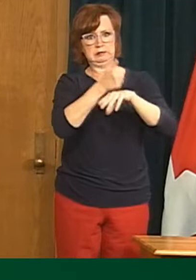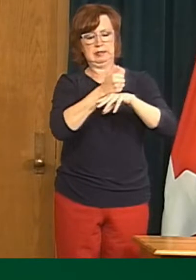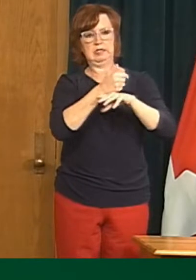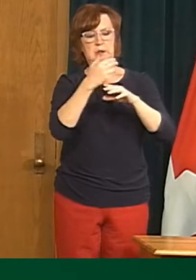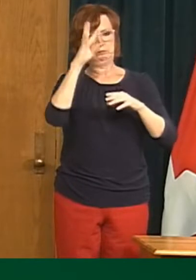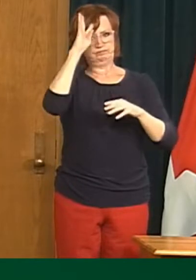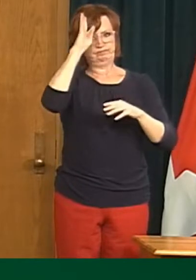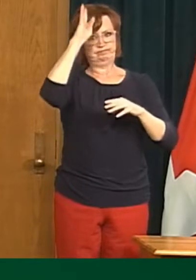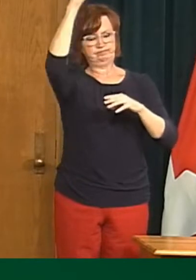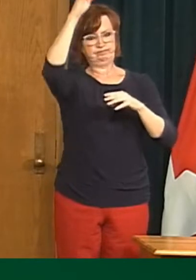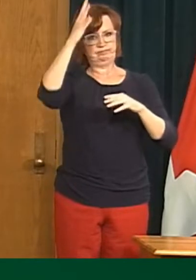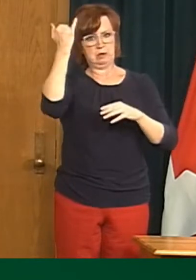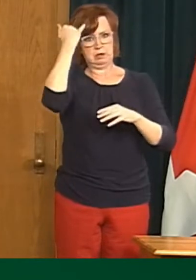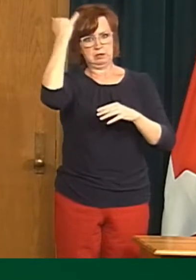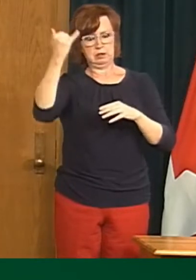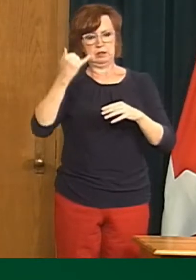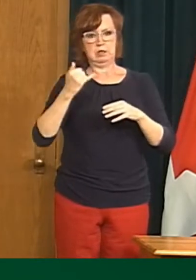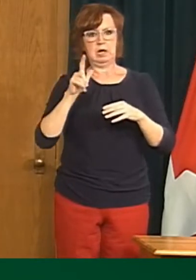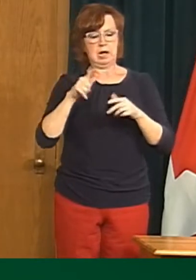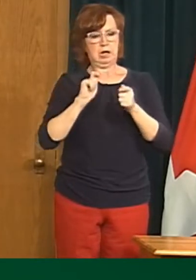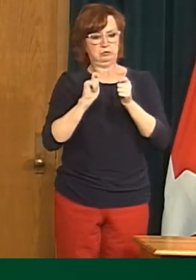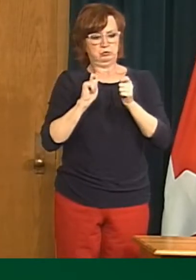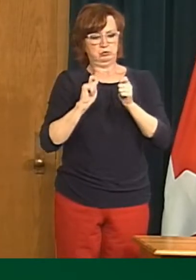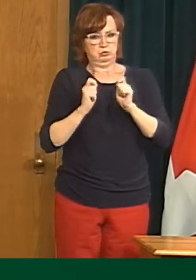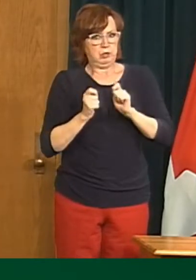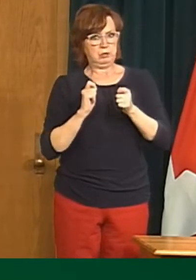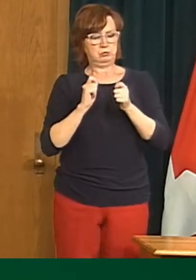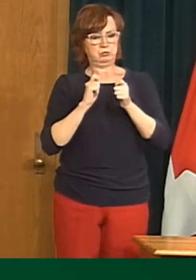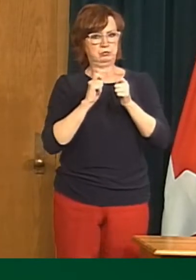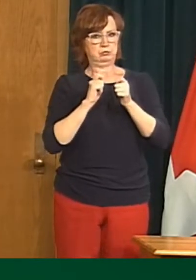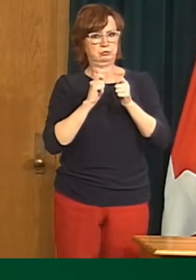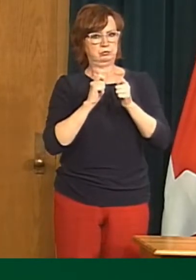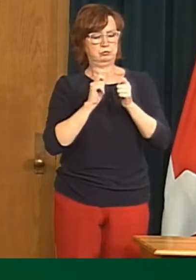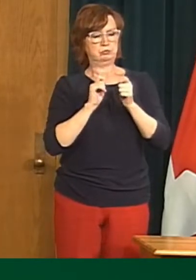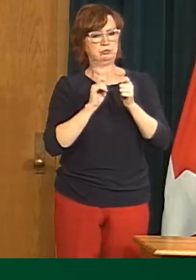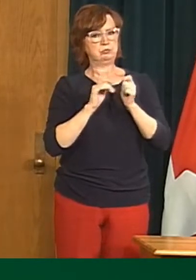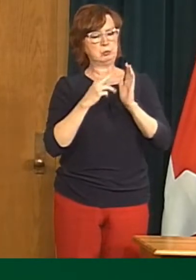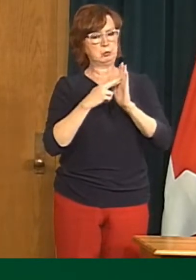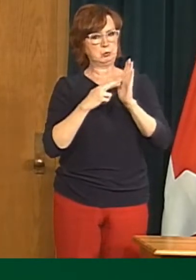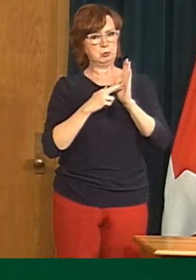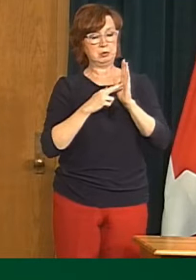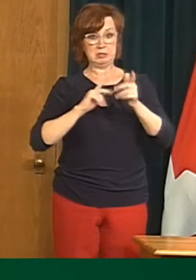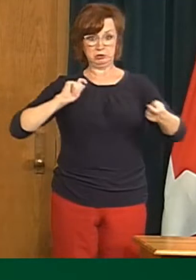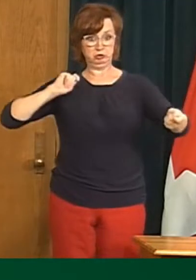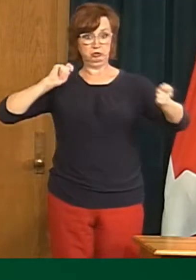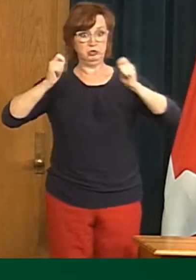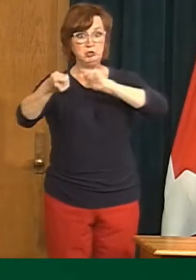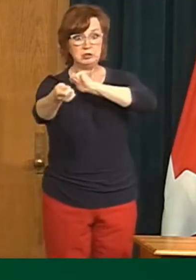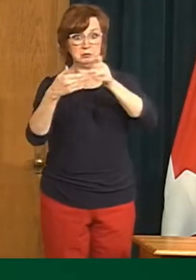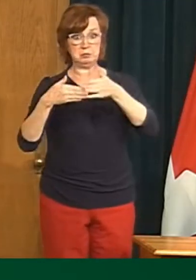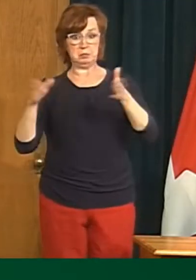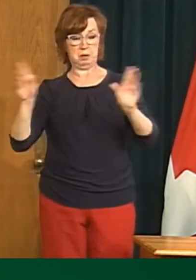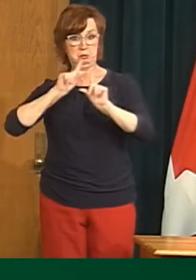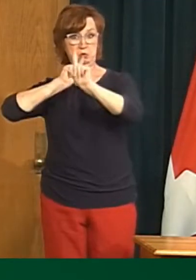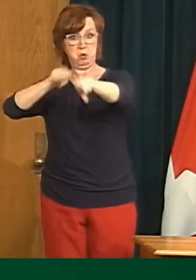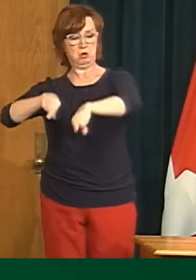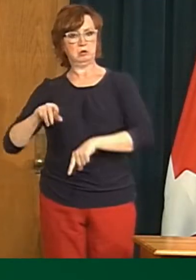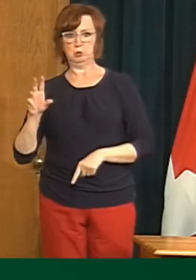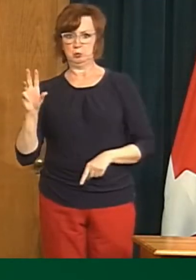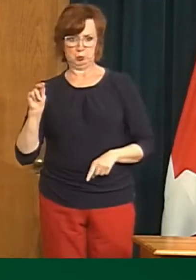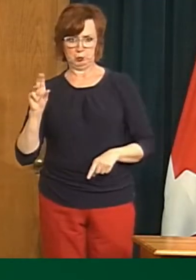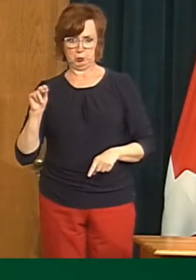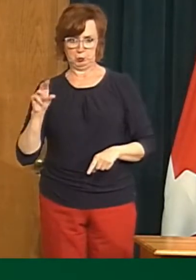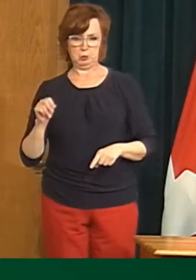visit, because we think we can expand that without actually changing the public health order. The hope is that we will be bringing this forward